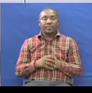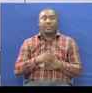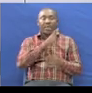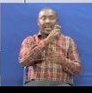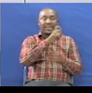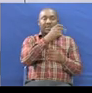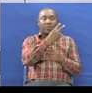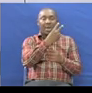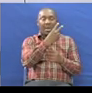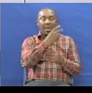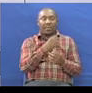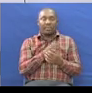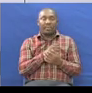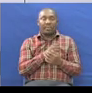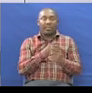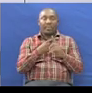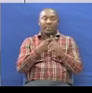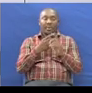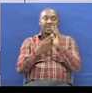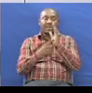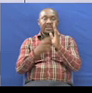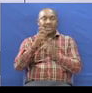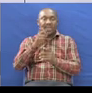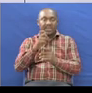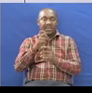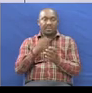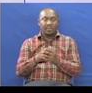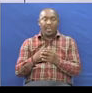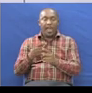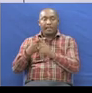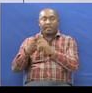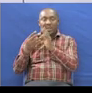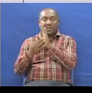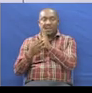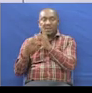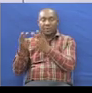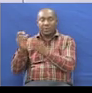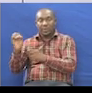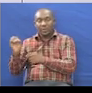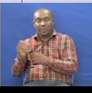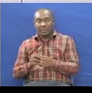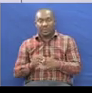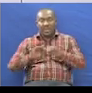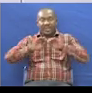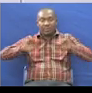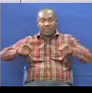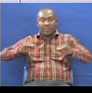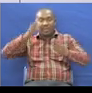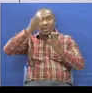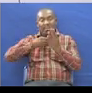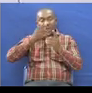x squared plus 6x plus 9 is equal to 0. Split the middle term.